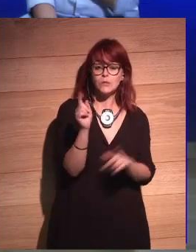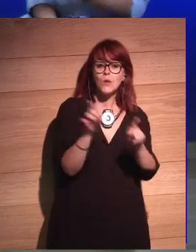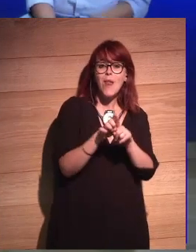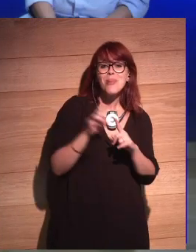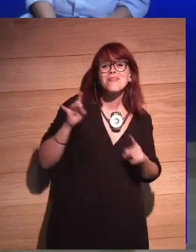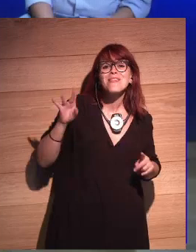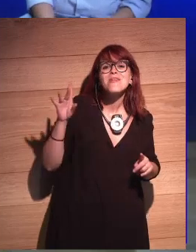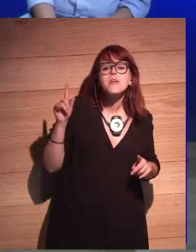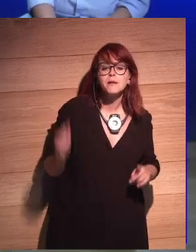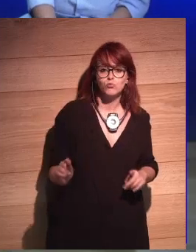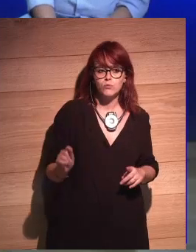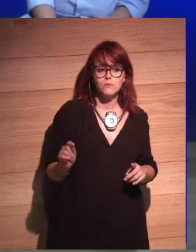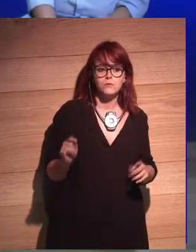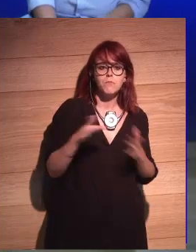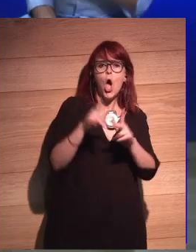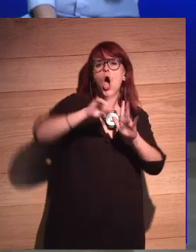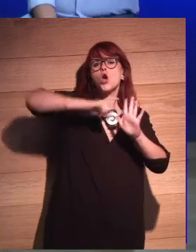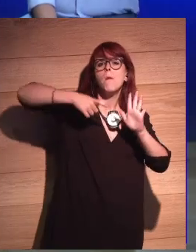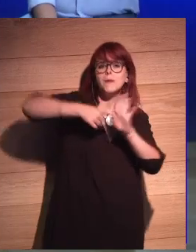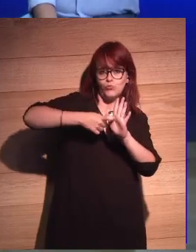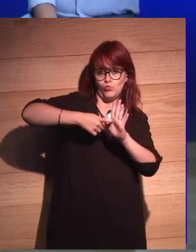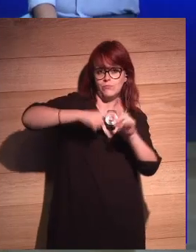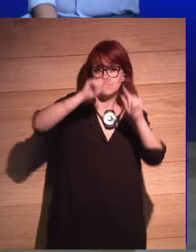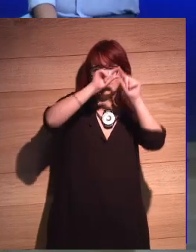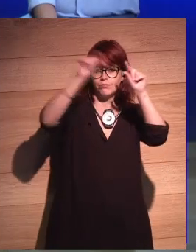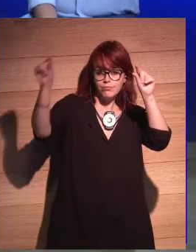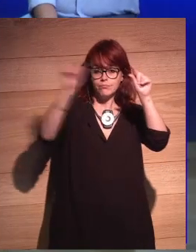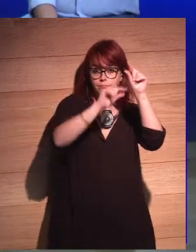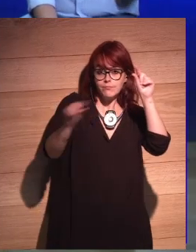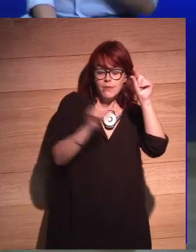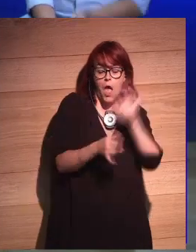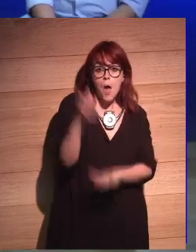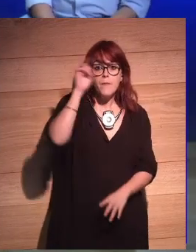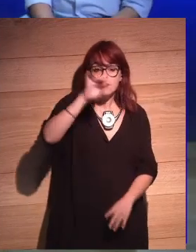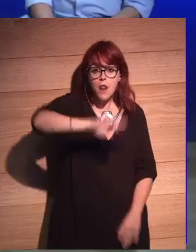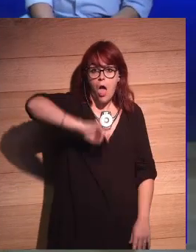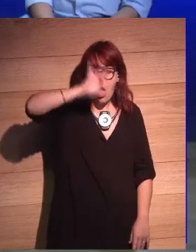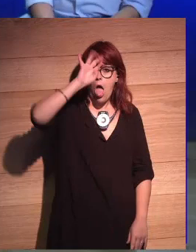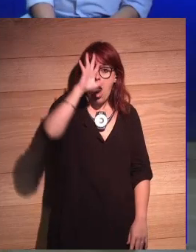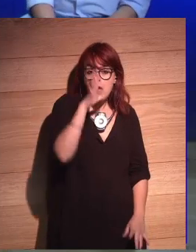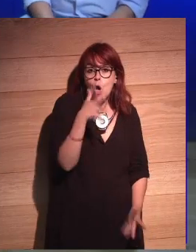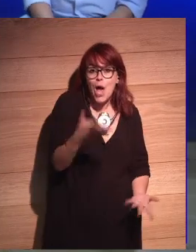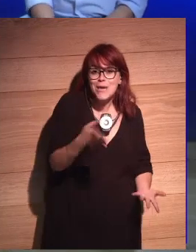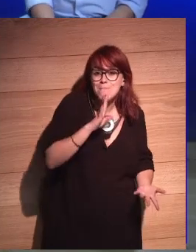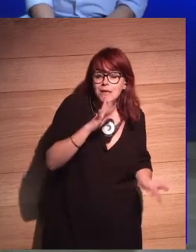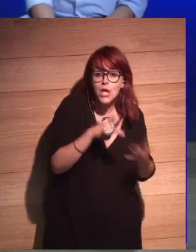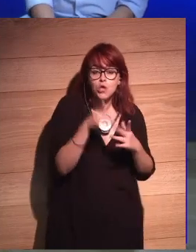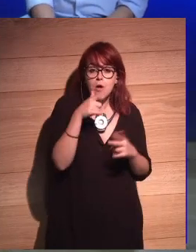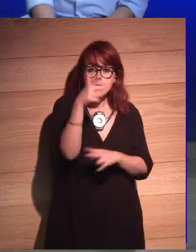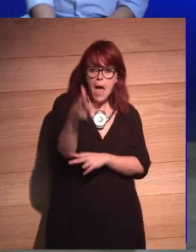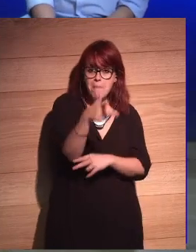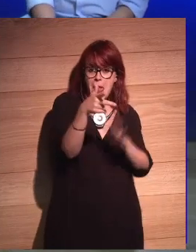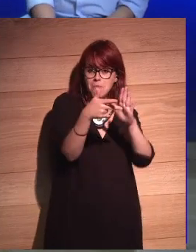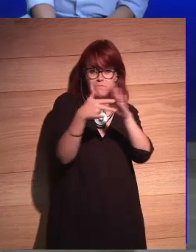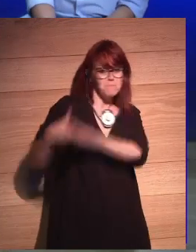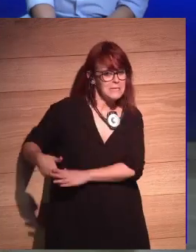2 minutes. That day, it lasted 15 minutes. They played the whole piece. the teacher was astonished. It was like, what has